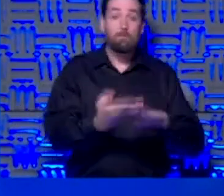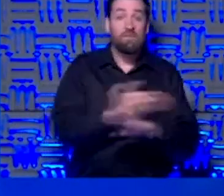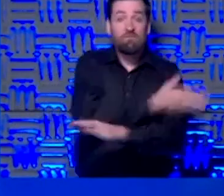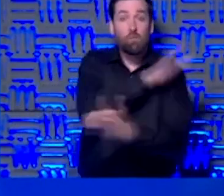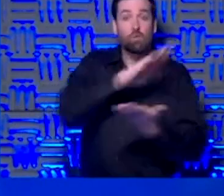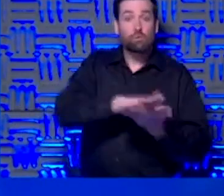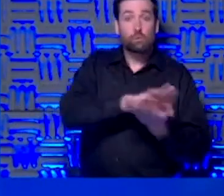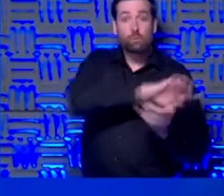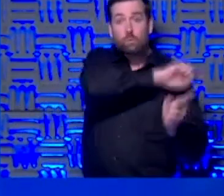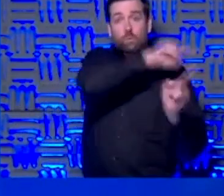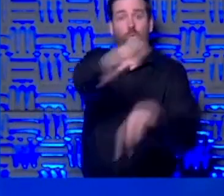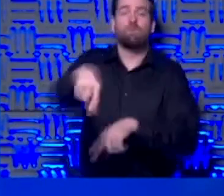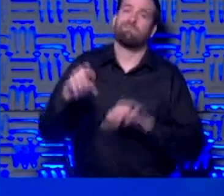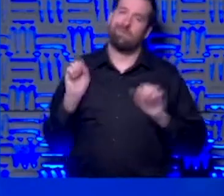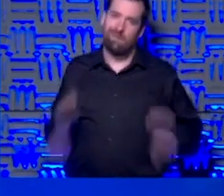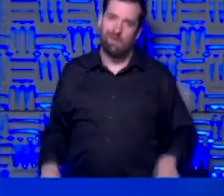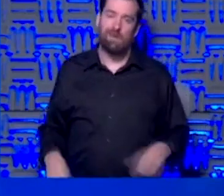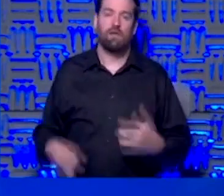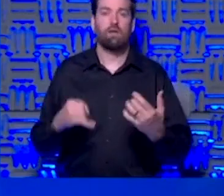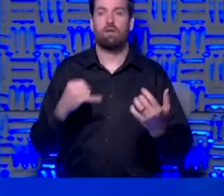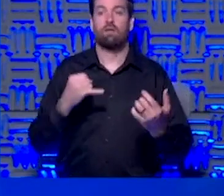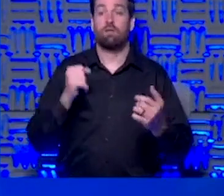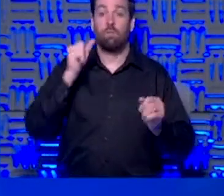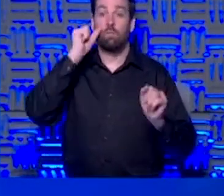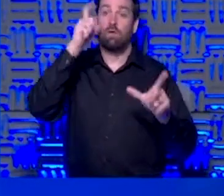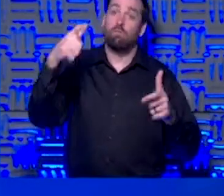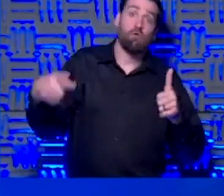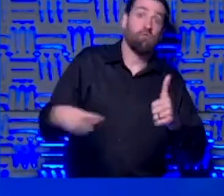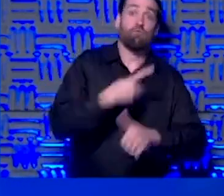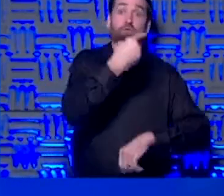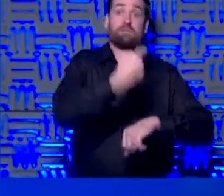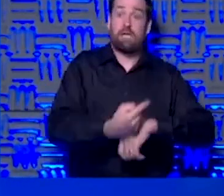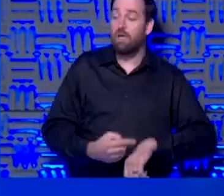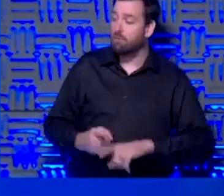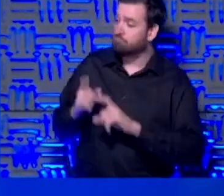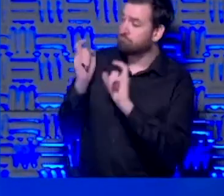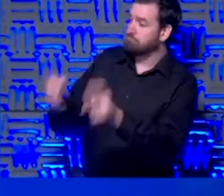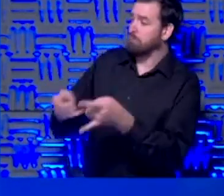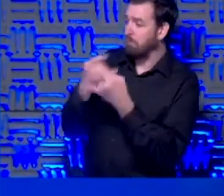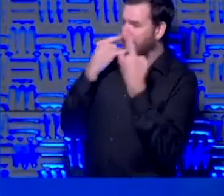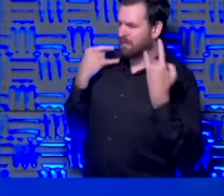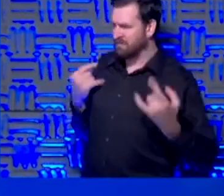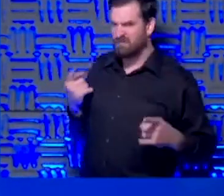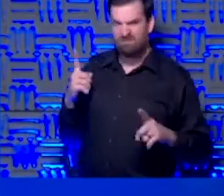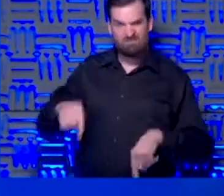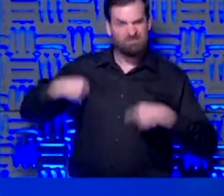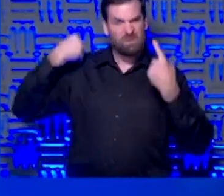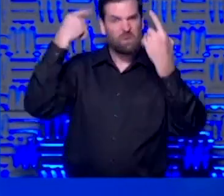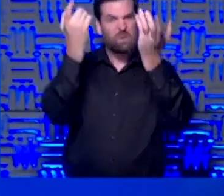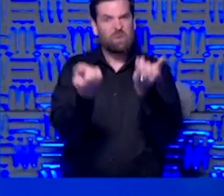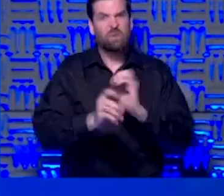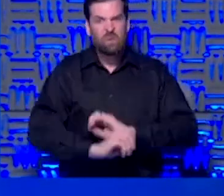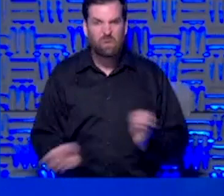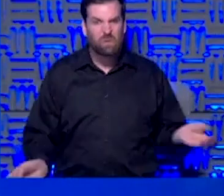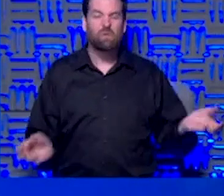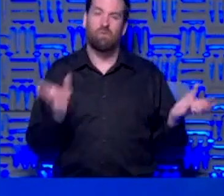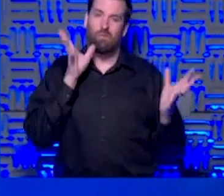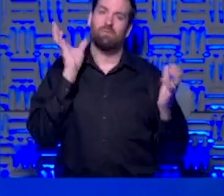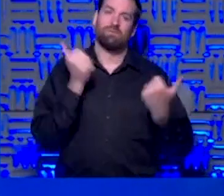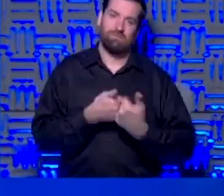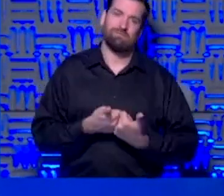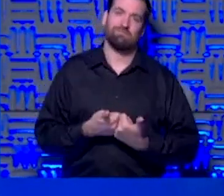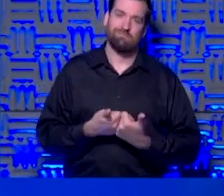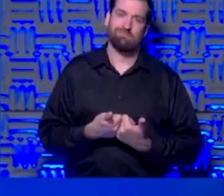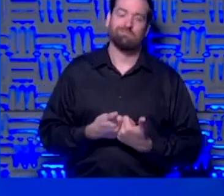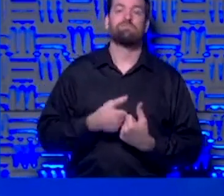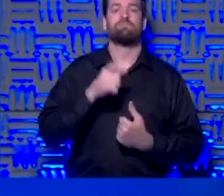to school. I think if you wake up on the first day of school and say, time to put that mask on, the kid's not worn a mask all along, that's going to be a challenge. You got